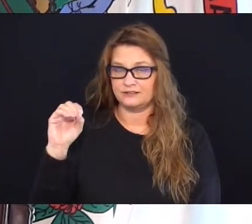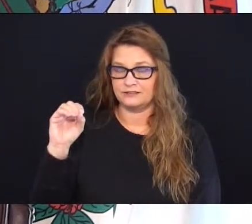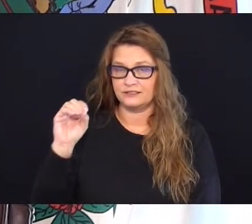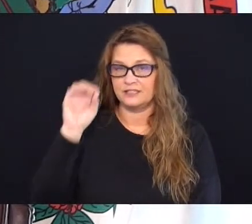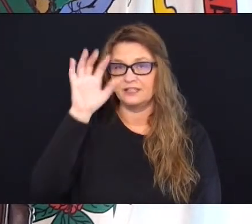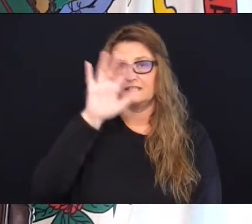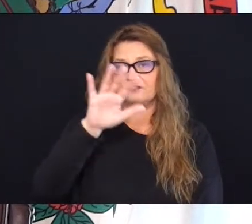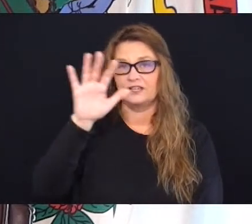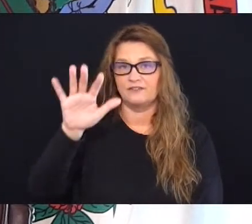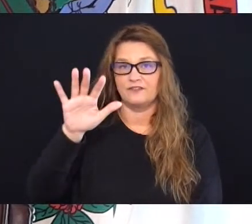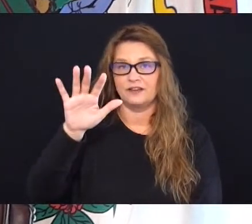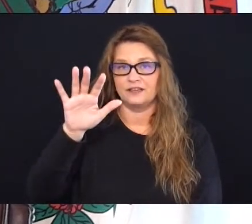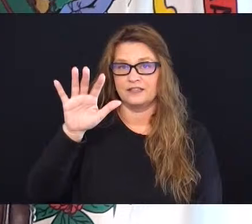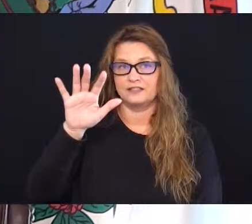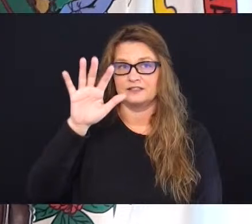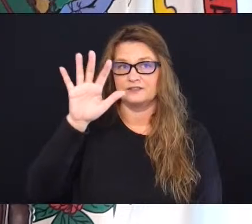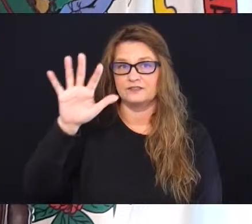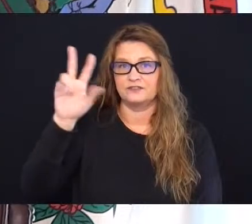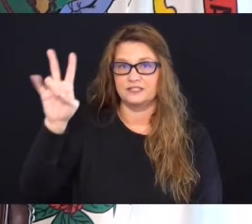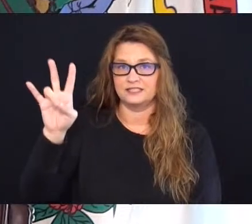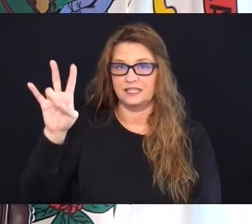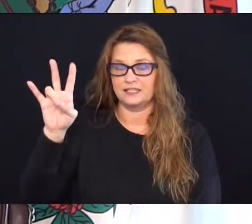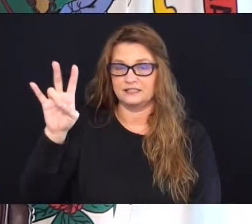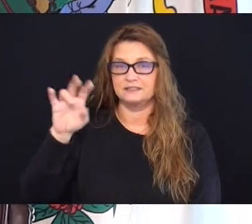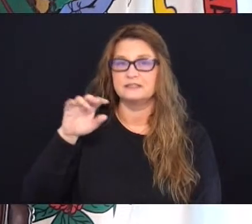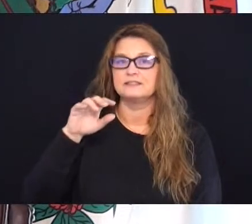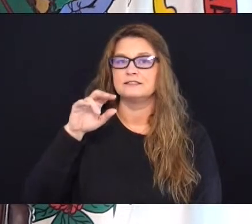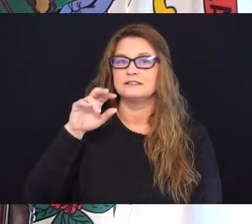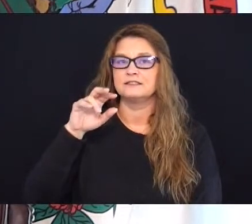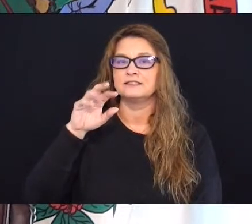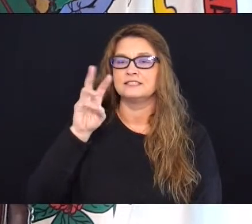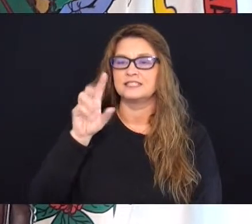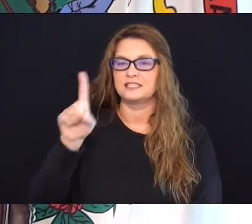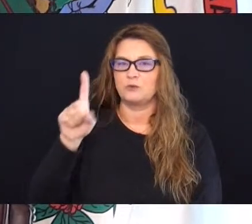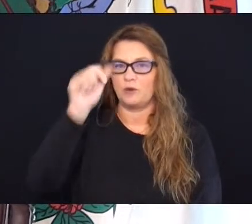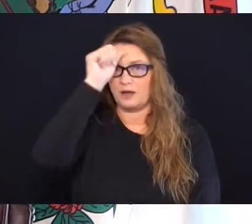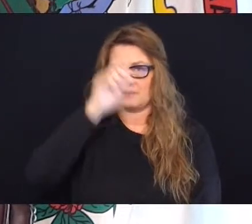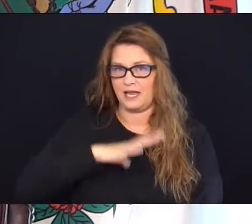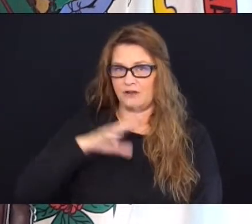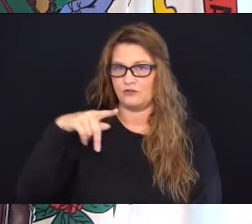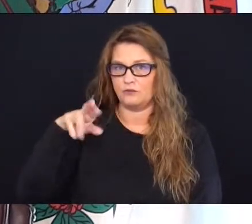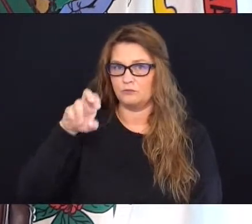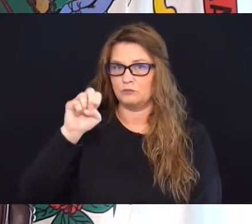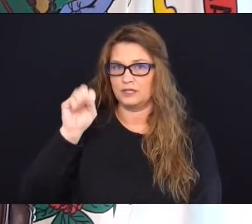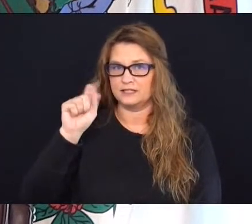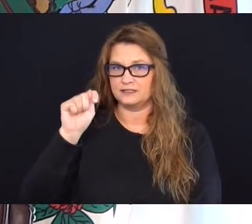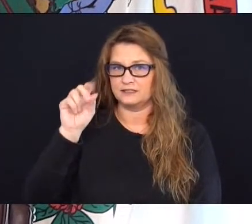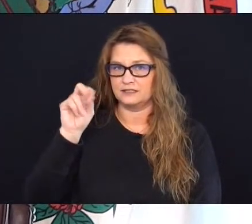The 5,552nd death is a 61-year-old male from Preston County.